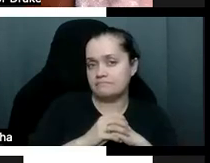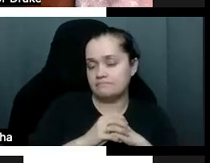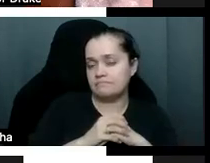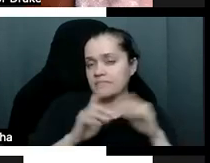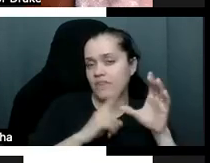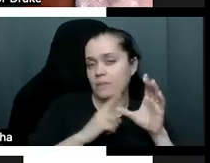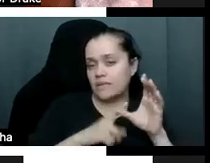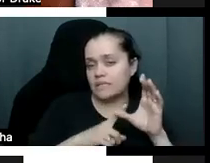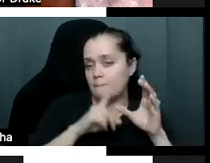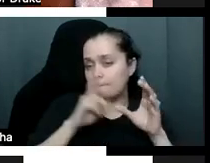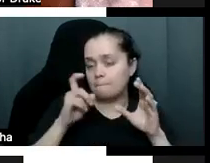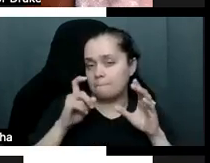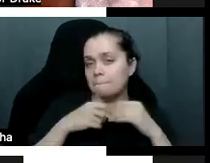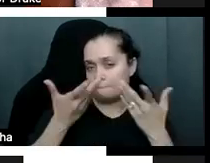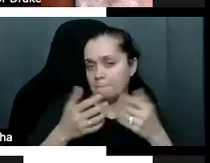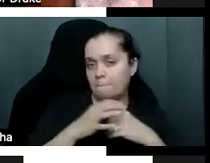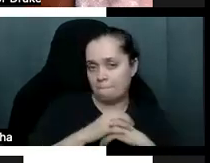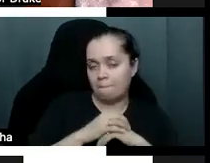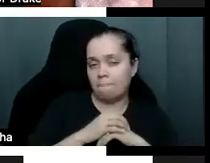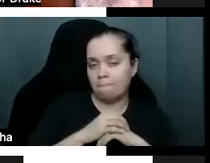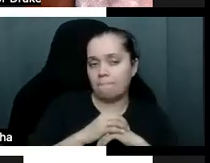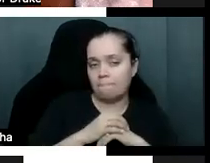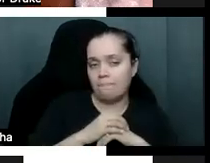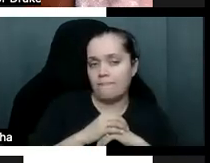communism, because of Stalin mainly.